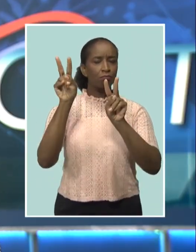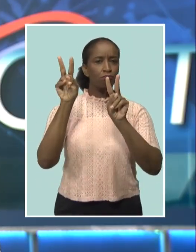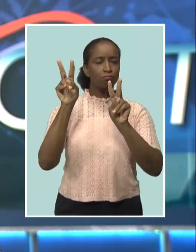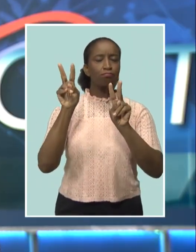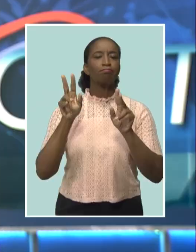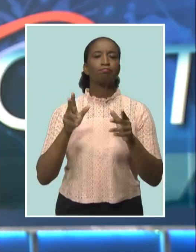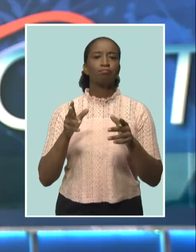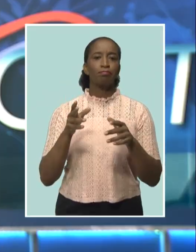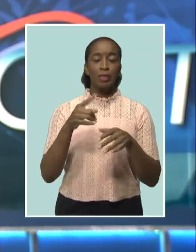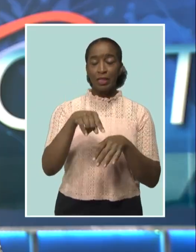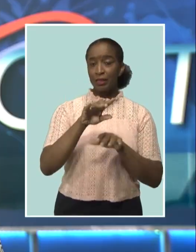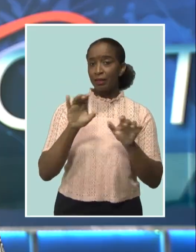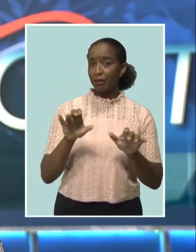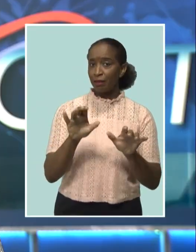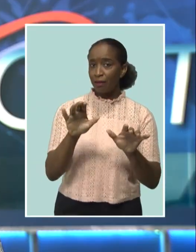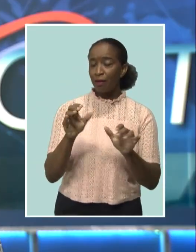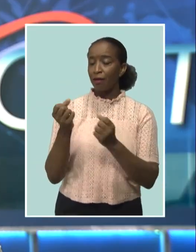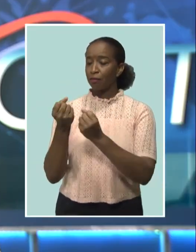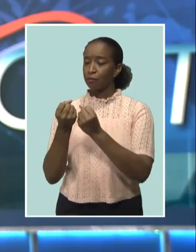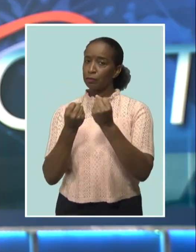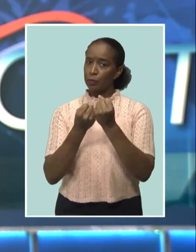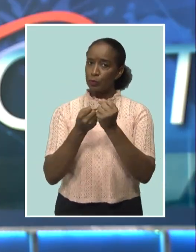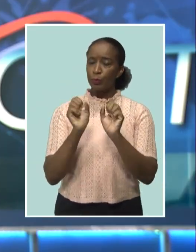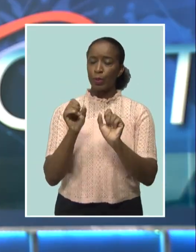healing, reconciliation, and peace.